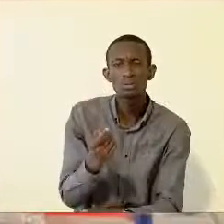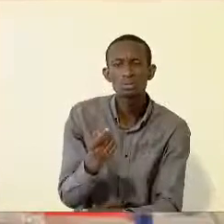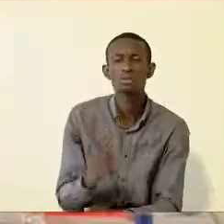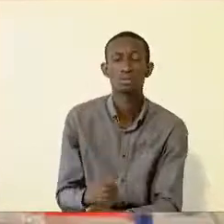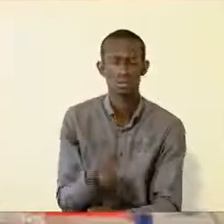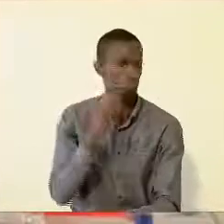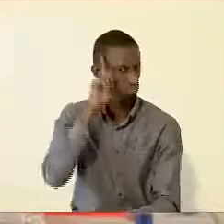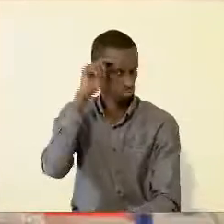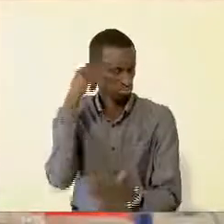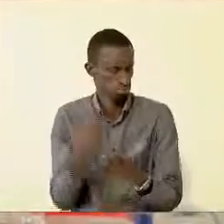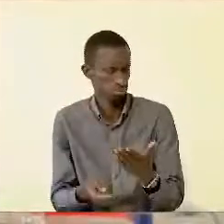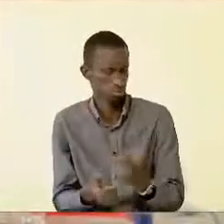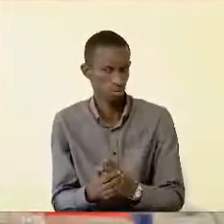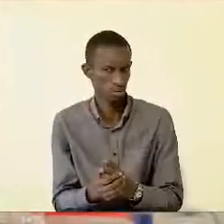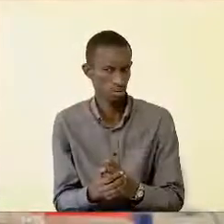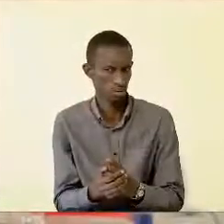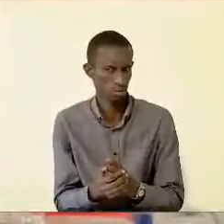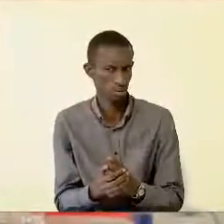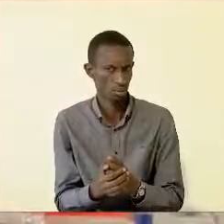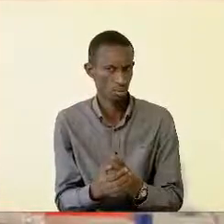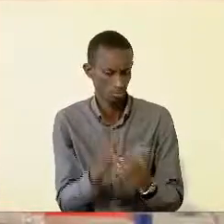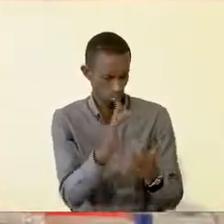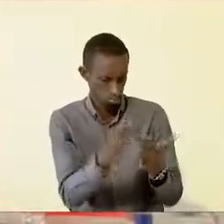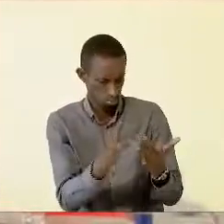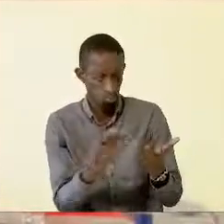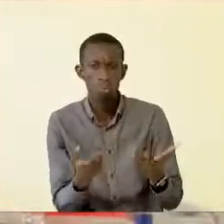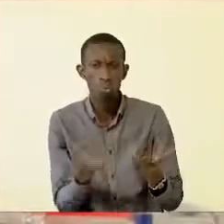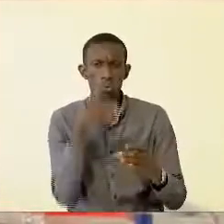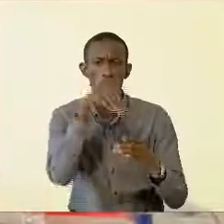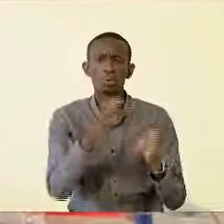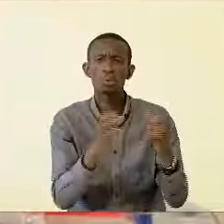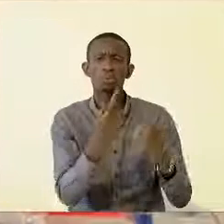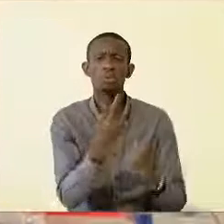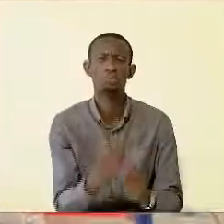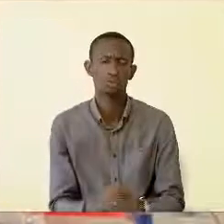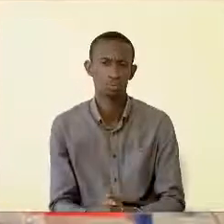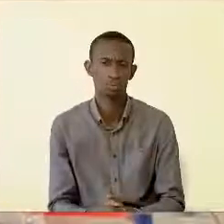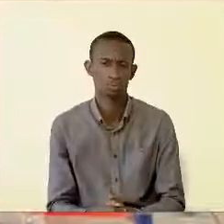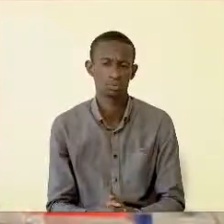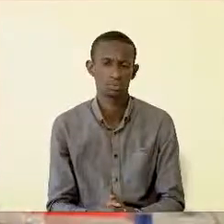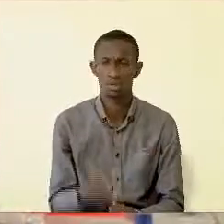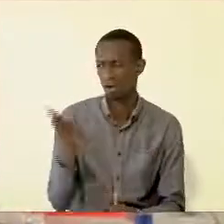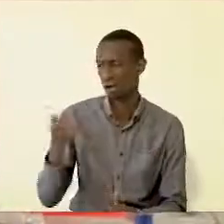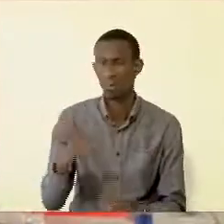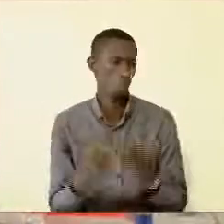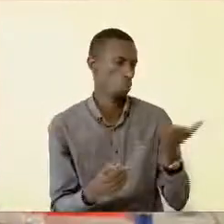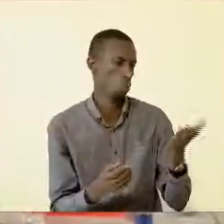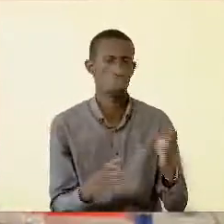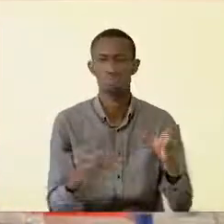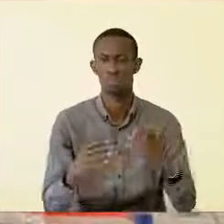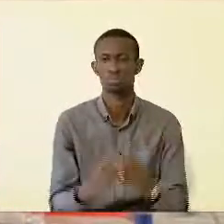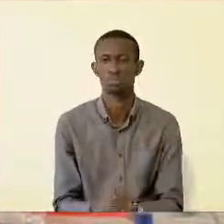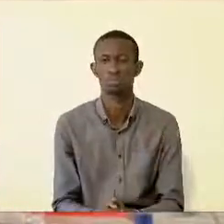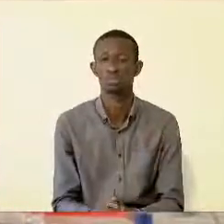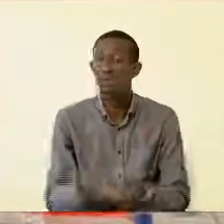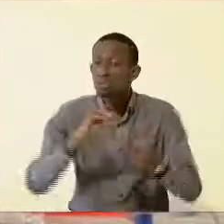we consider to put a given element in this or that group?